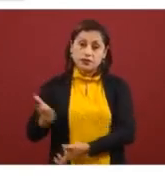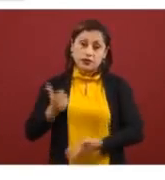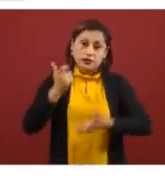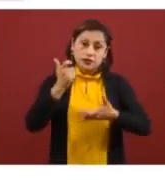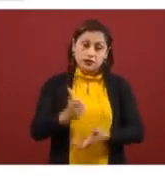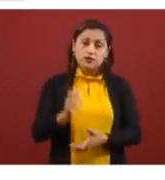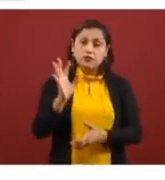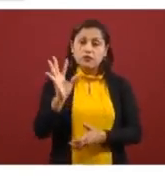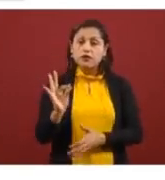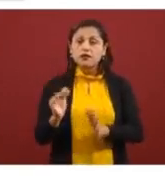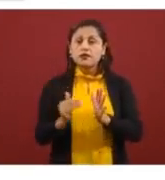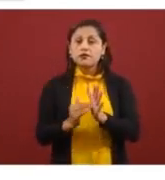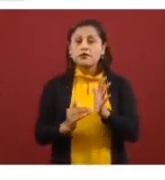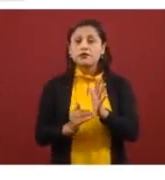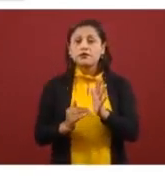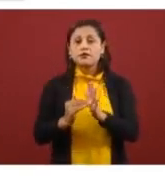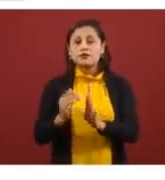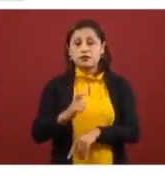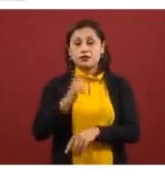amplify to